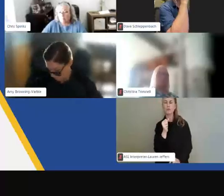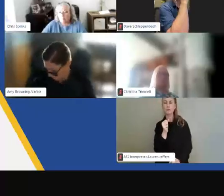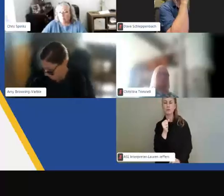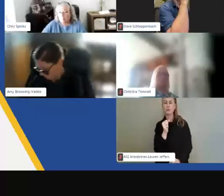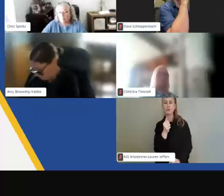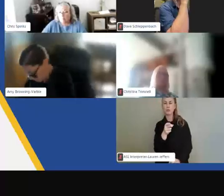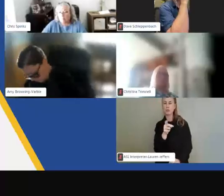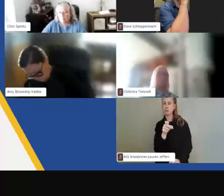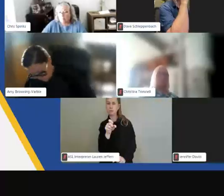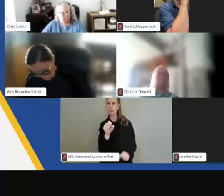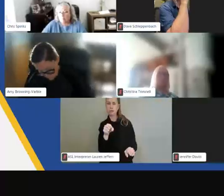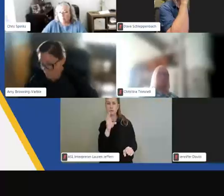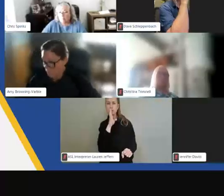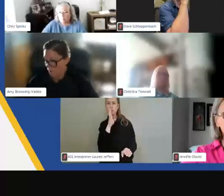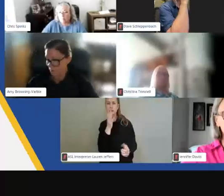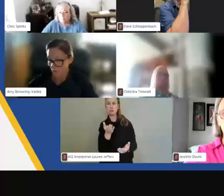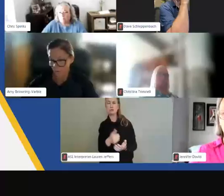Okay, you should be able to speak now, Jordan.